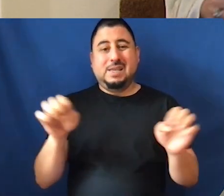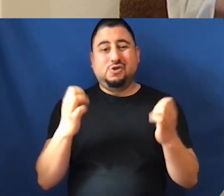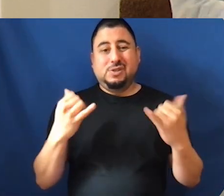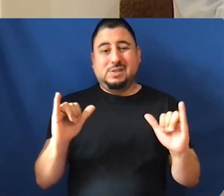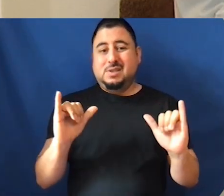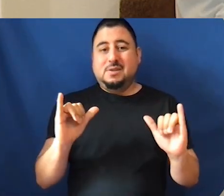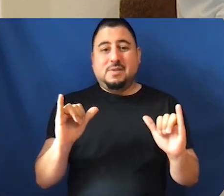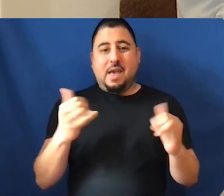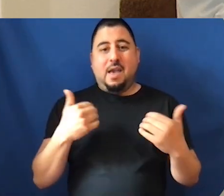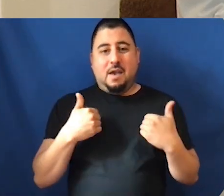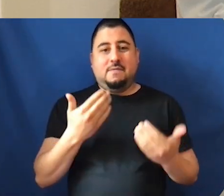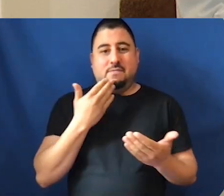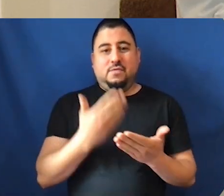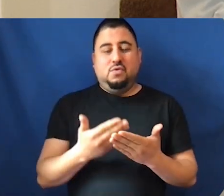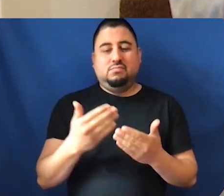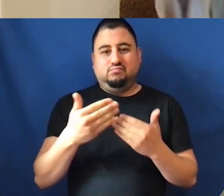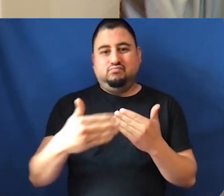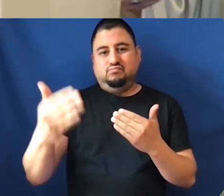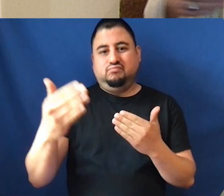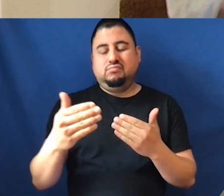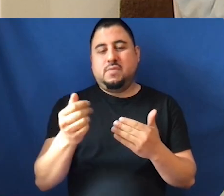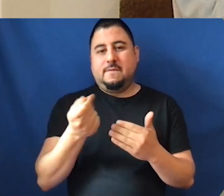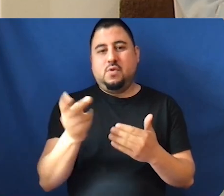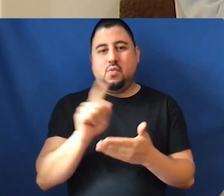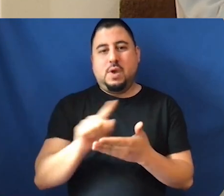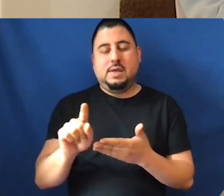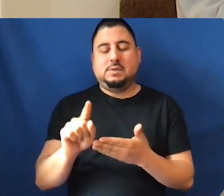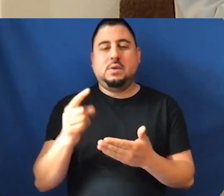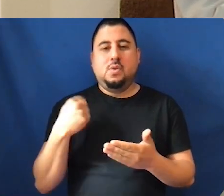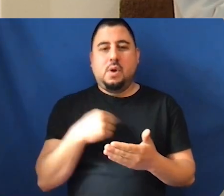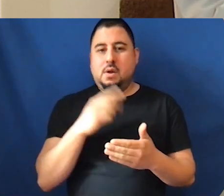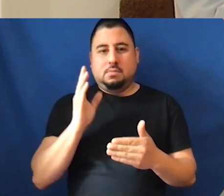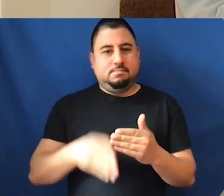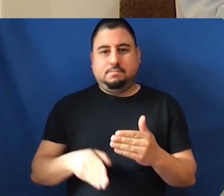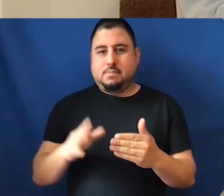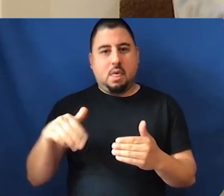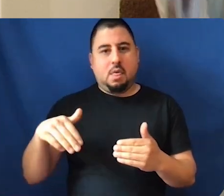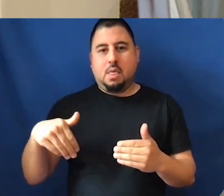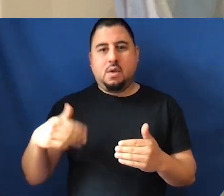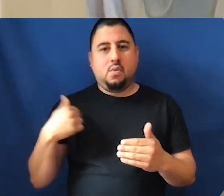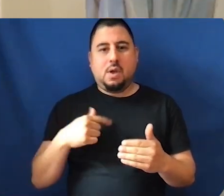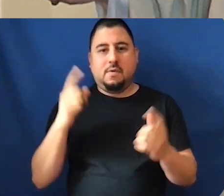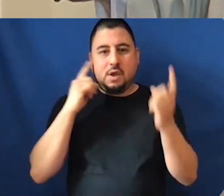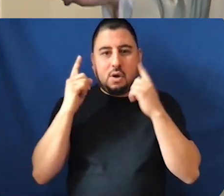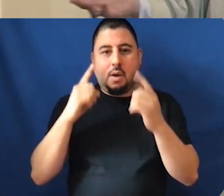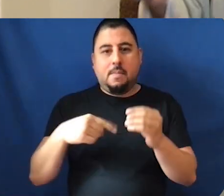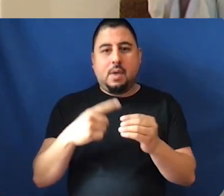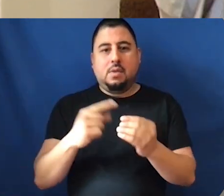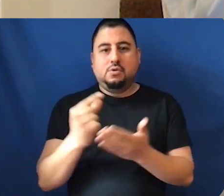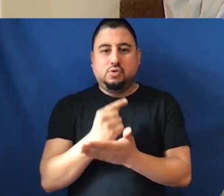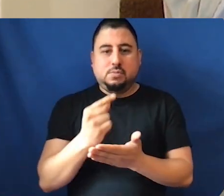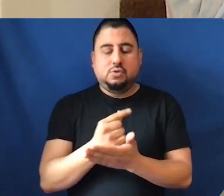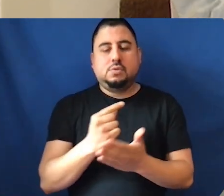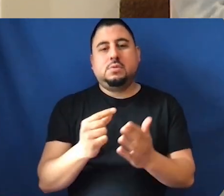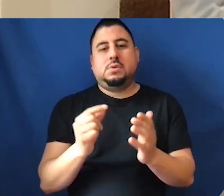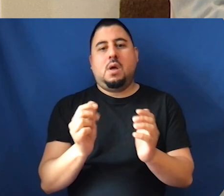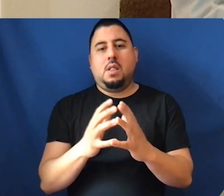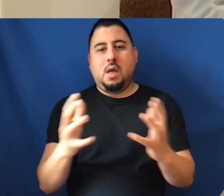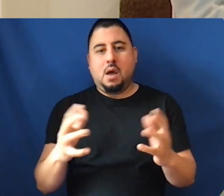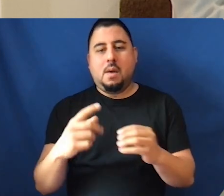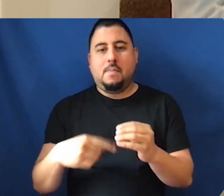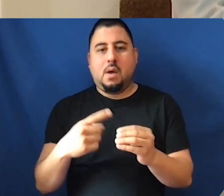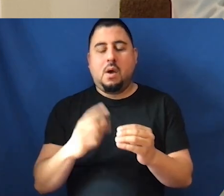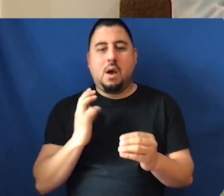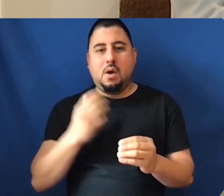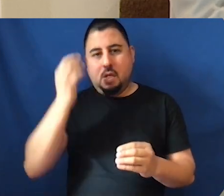has a couple of good strong weeks ahead of us, and so we're not done yet. We have a lot to hear about in our scriptures. We have a lot to hear about in